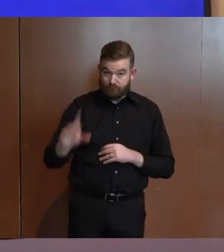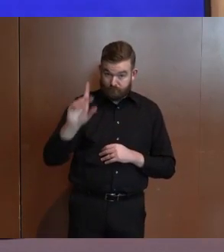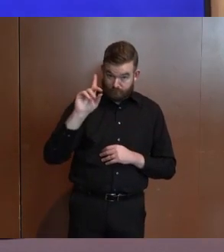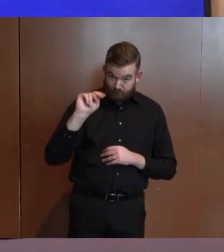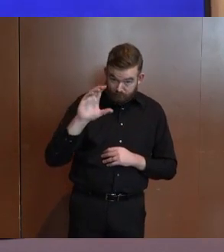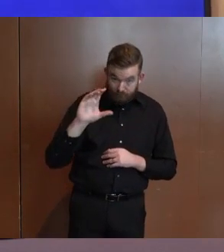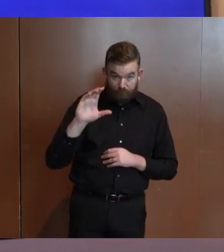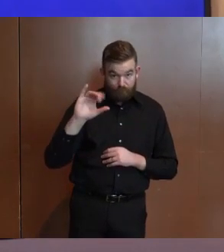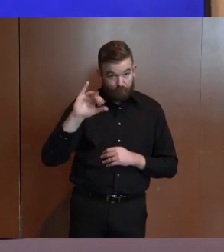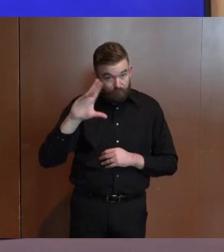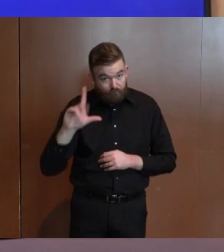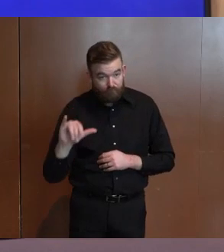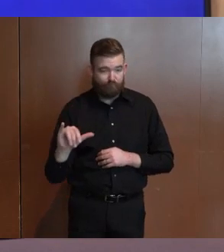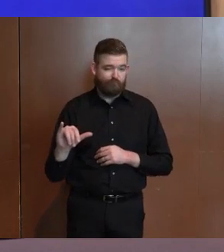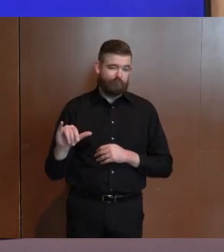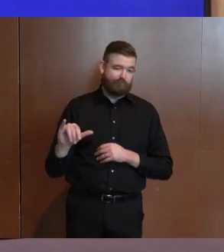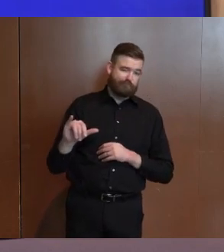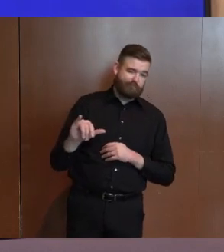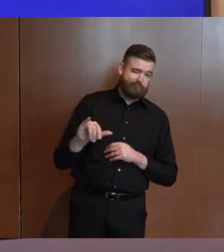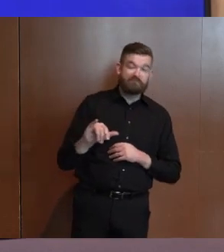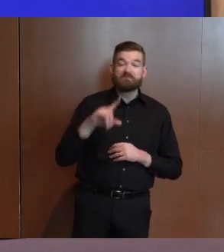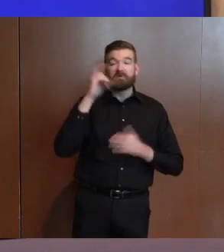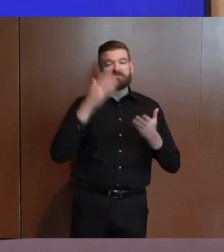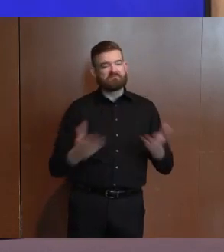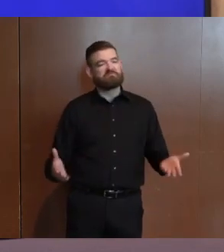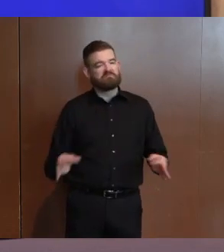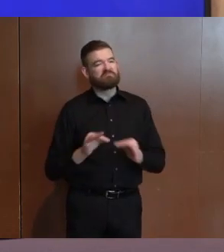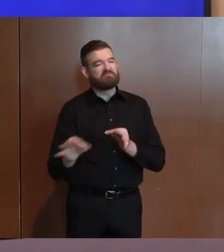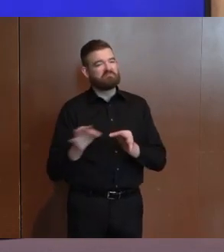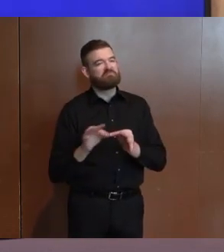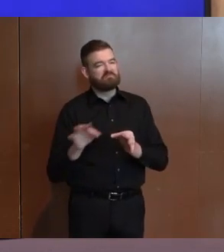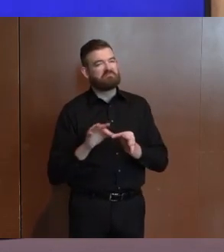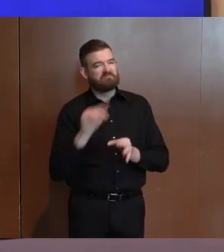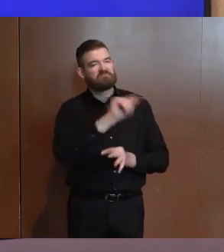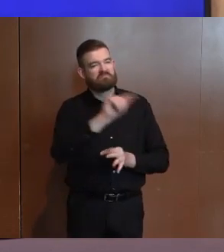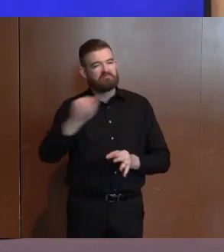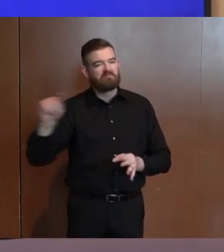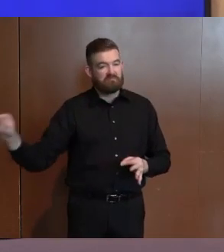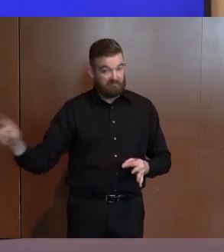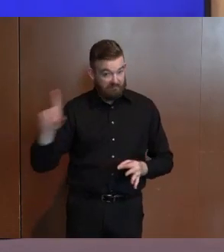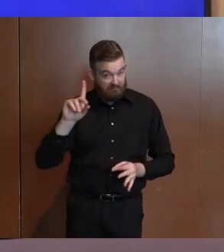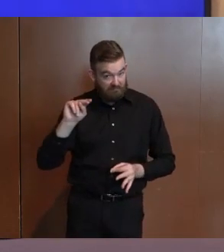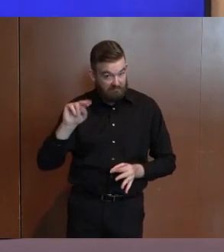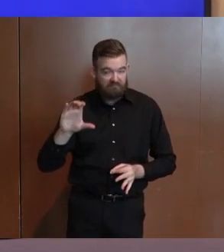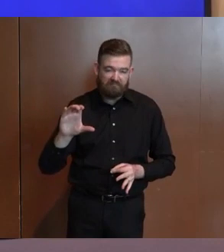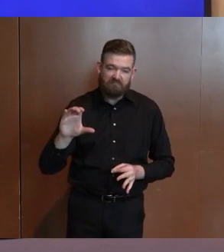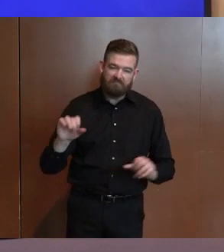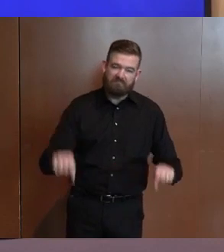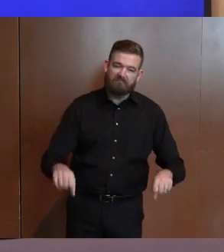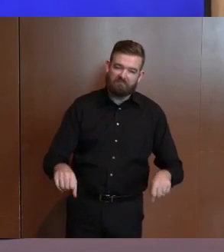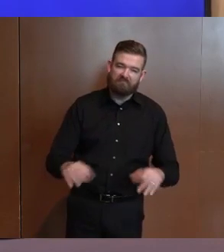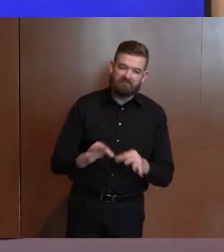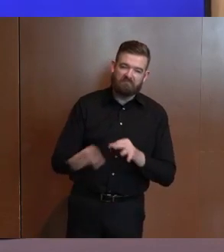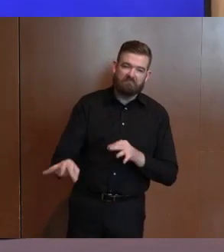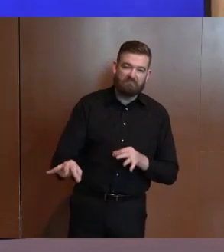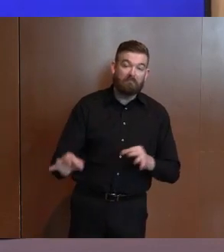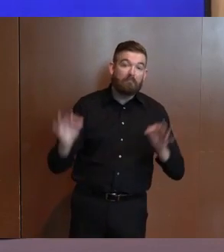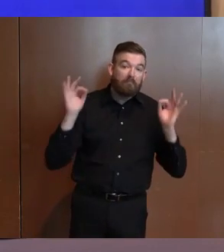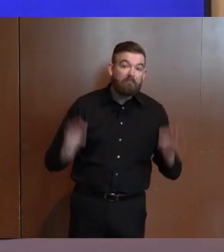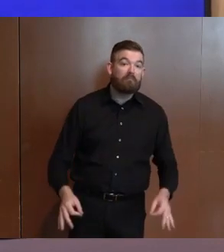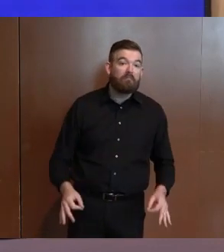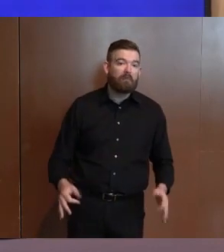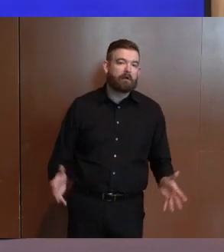getting postponed. Hard for me to believe that that's not on a list of considerations, but I've got no insight. If I were in his shoes, you'd have to be making